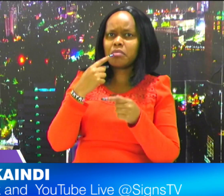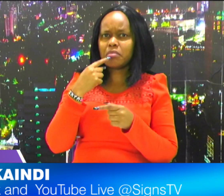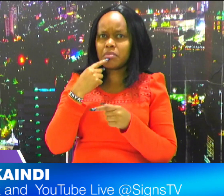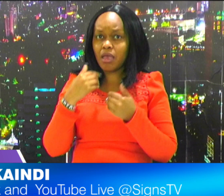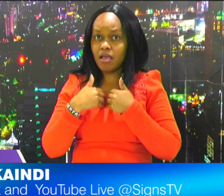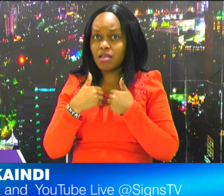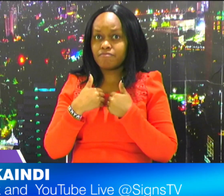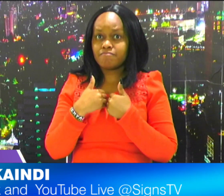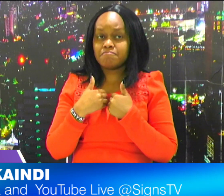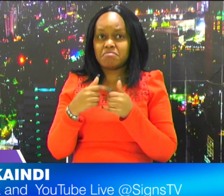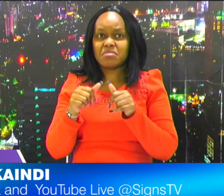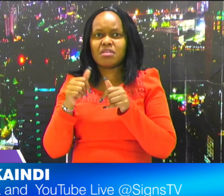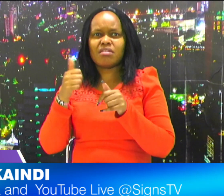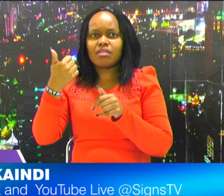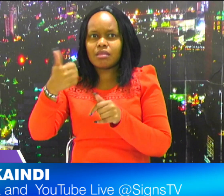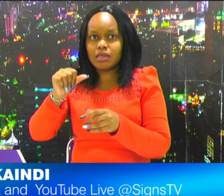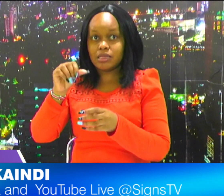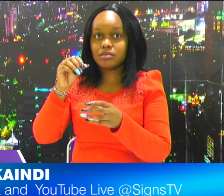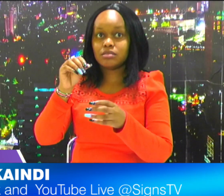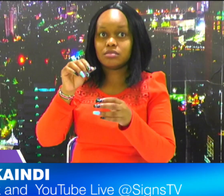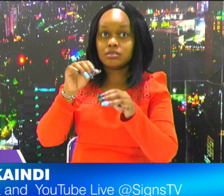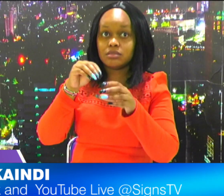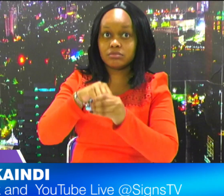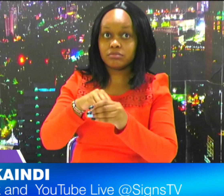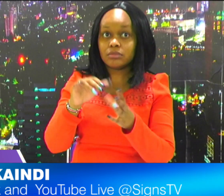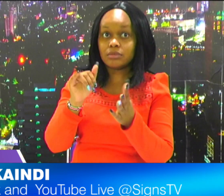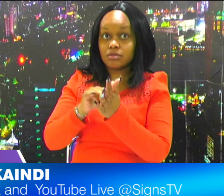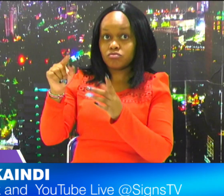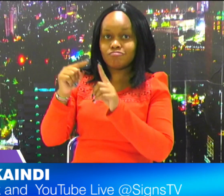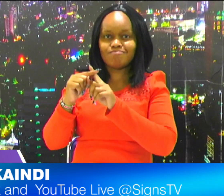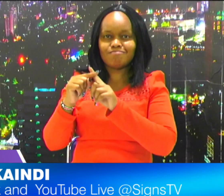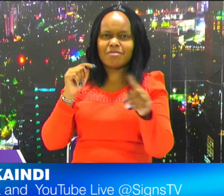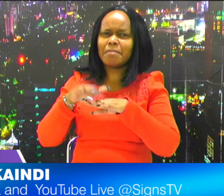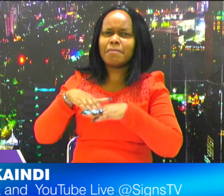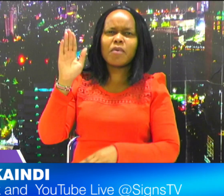Odero has denied any involvement